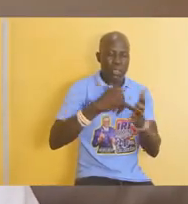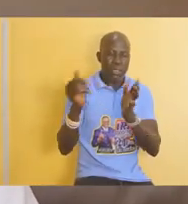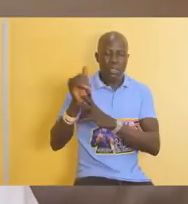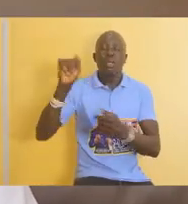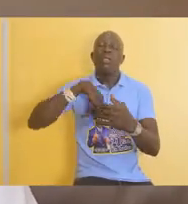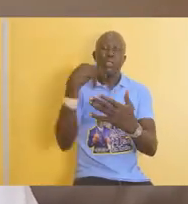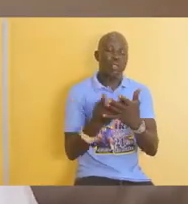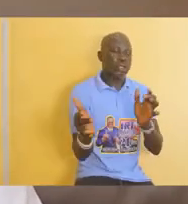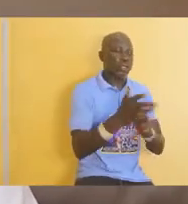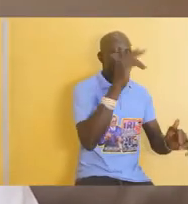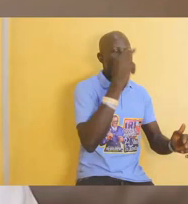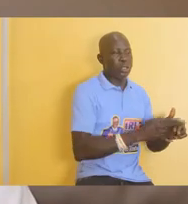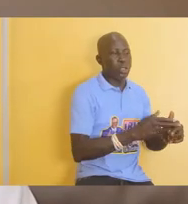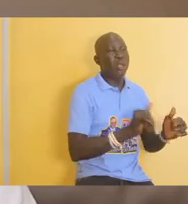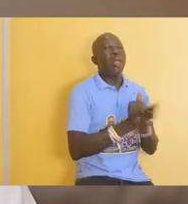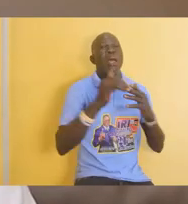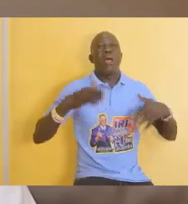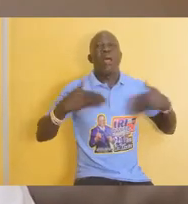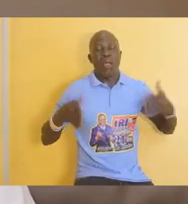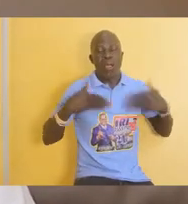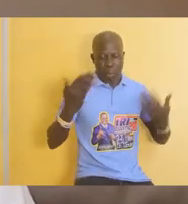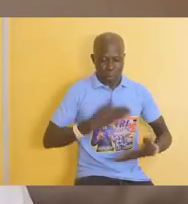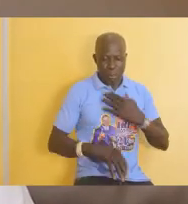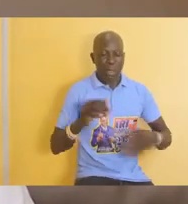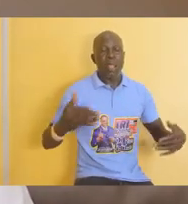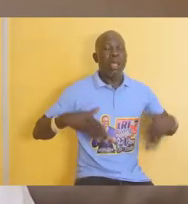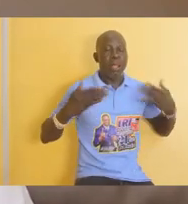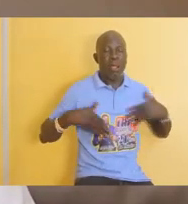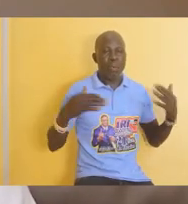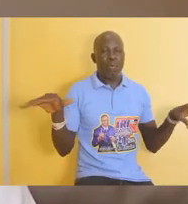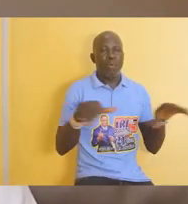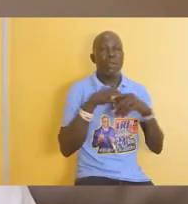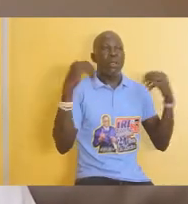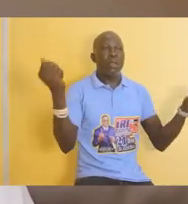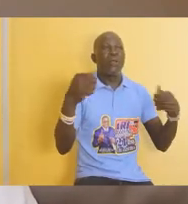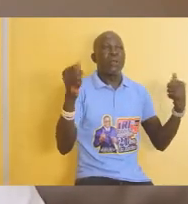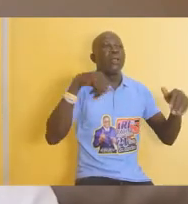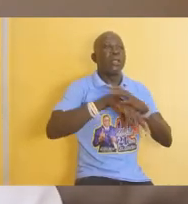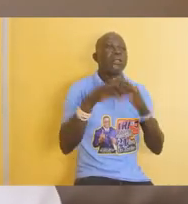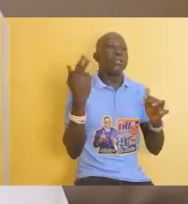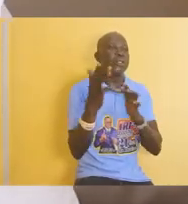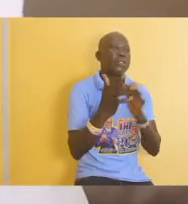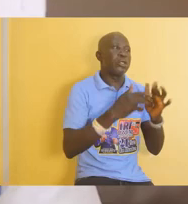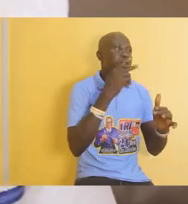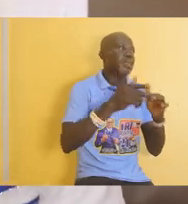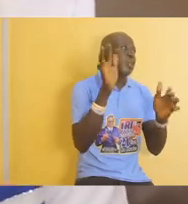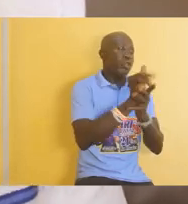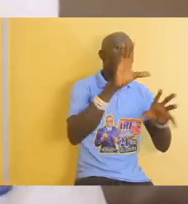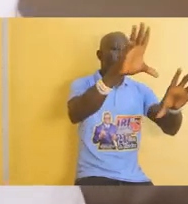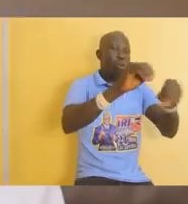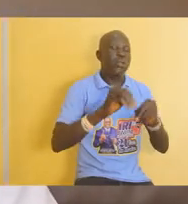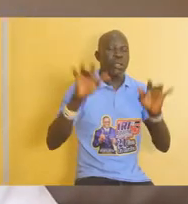Recover it. Yóò dẹ̀ dára fún ọ. Amen. Happy birthday. Ẹ kọ́ ayọ́jọ́ ẹ̀ bí. Happy wedding anniversary. Jesu kọ́ ayẹ ìgbéyàwó. Loruko Jesu. Wà á rí